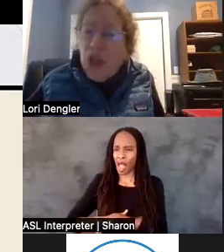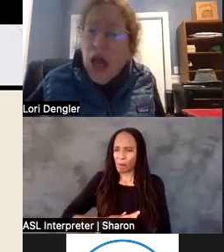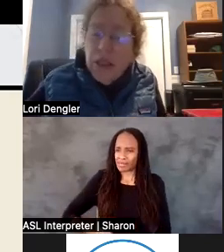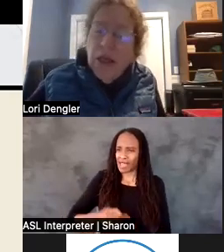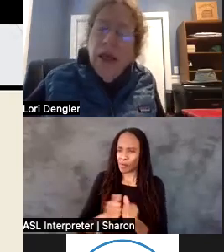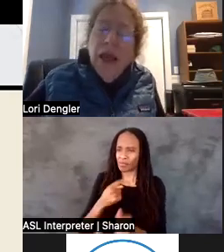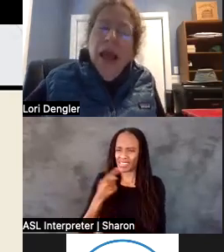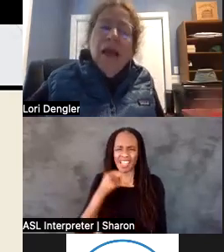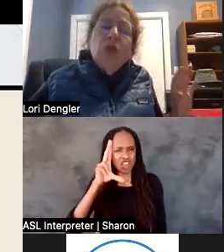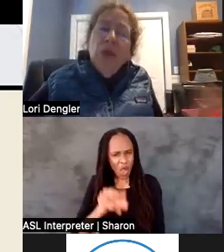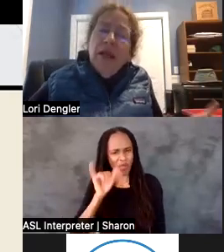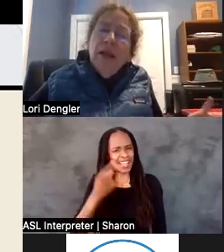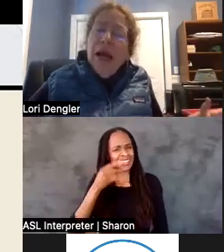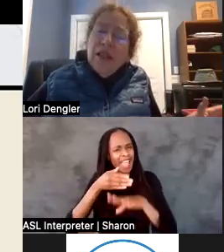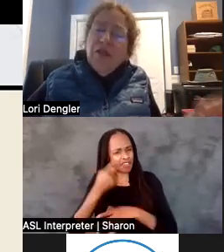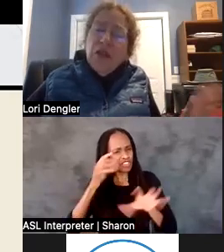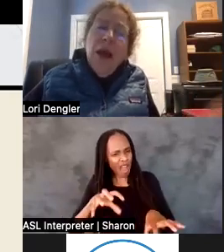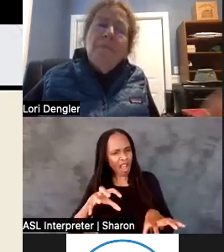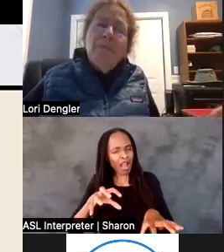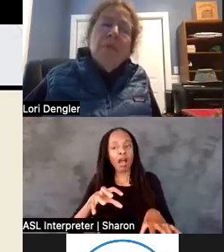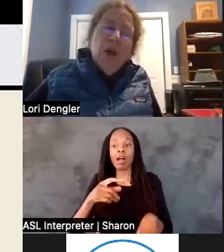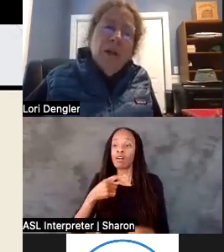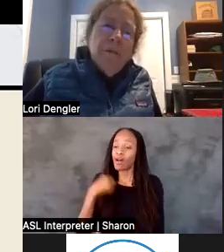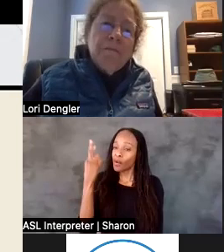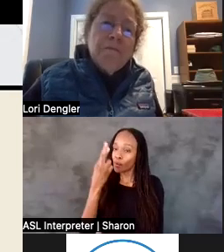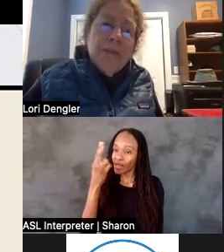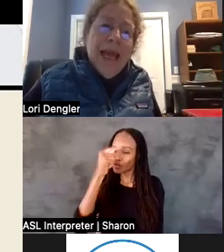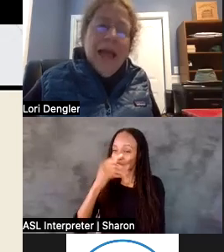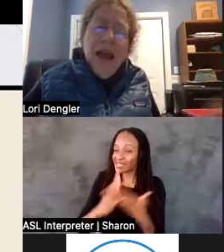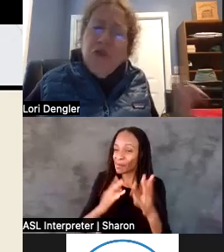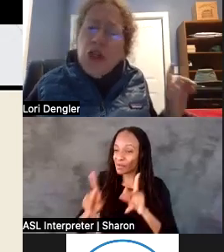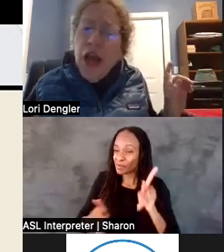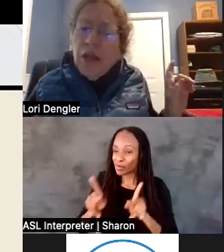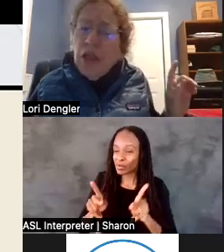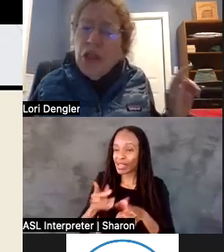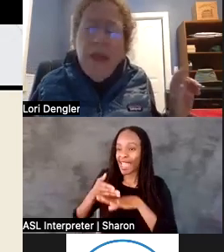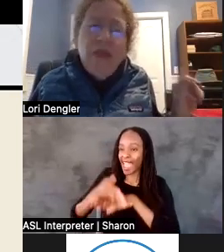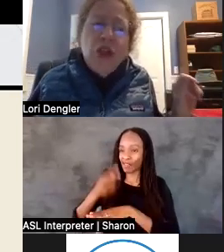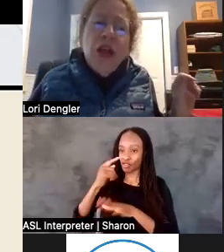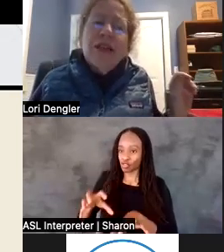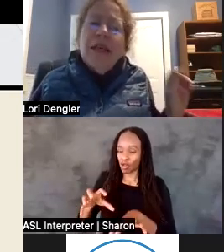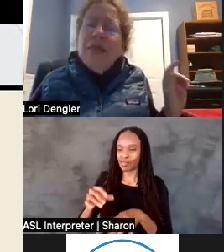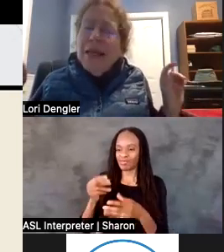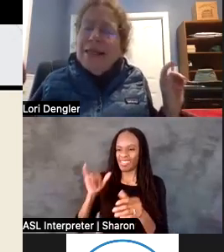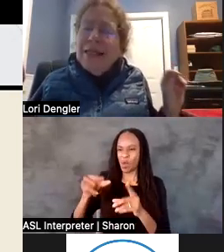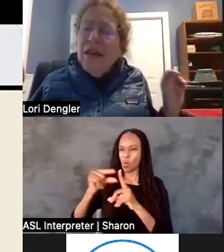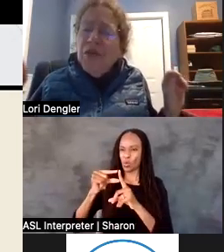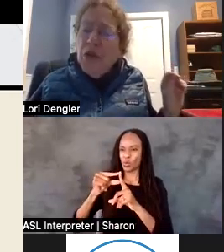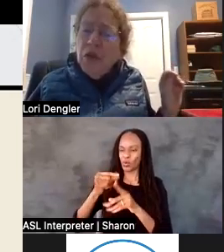they're aftershocks. And I realized that for some people, an aftershock, the term aftershock seems